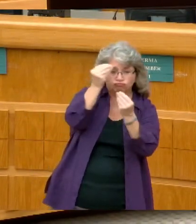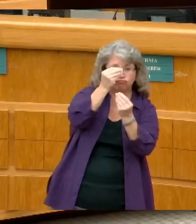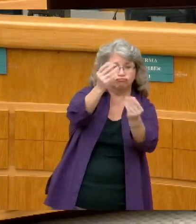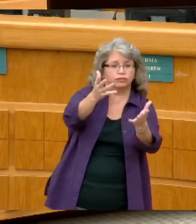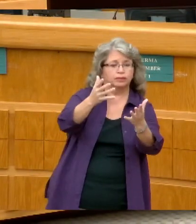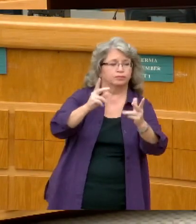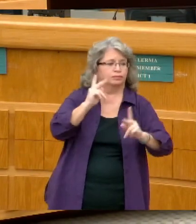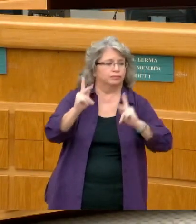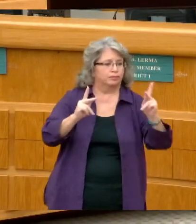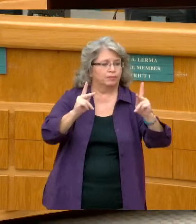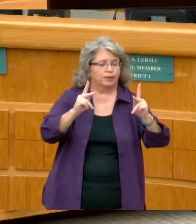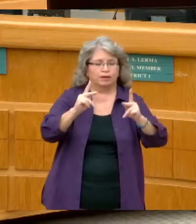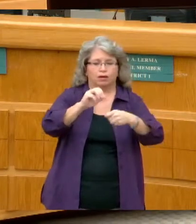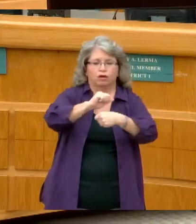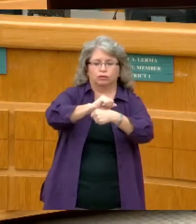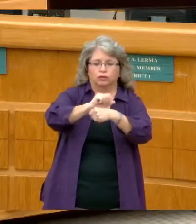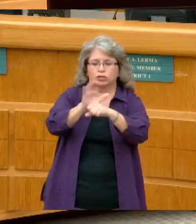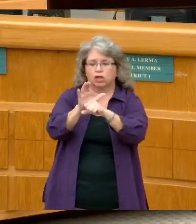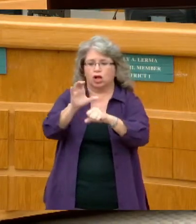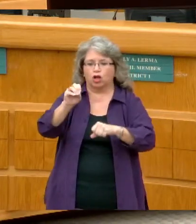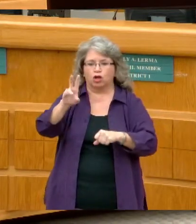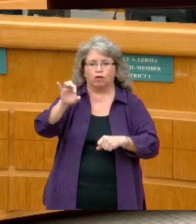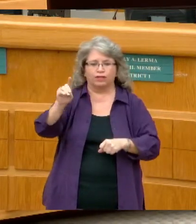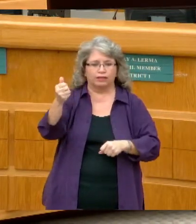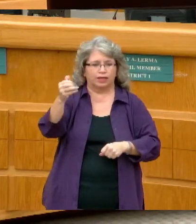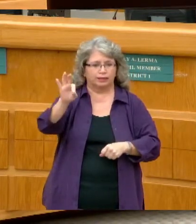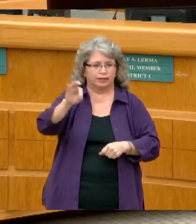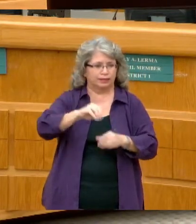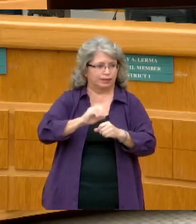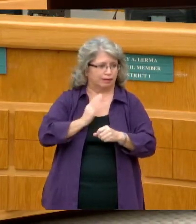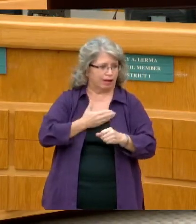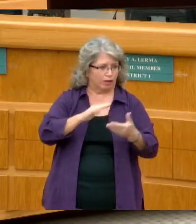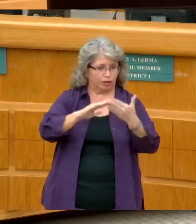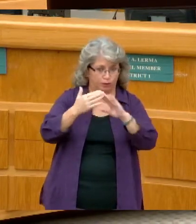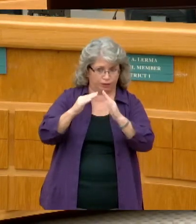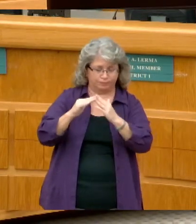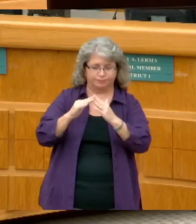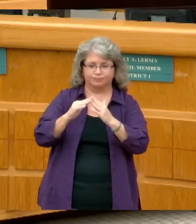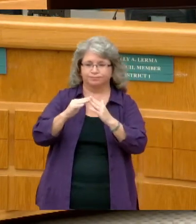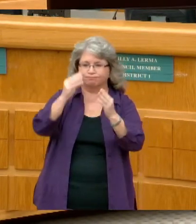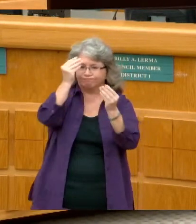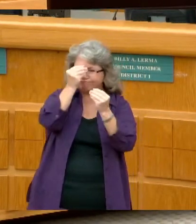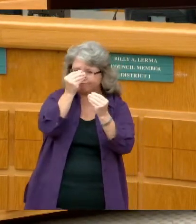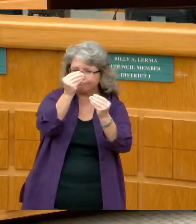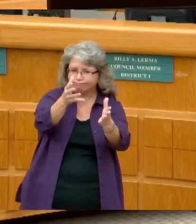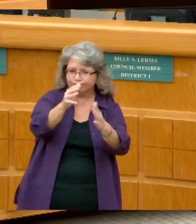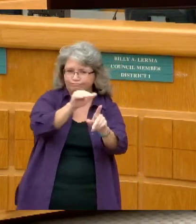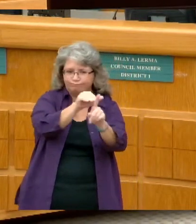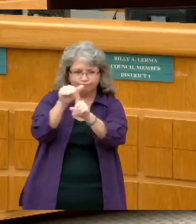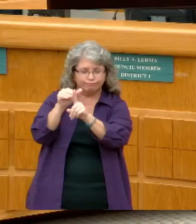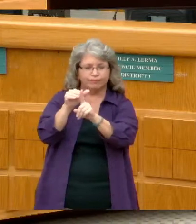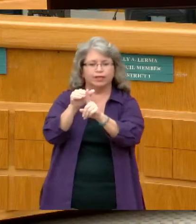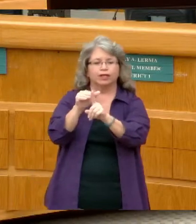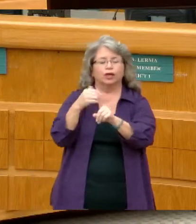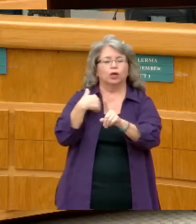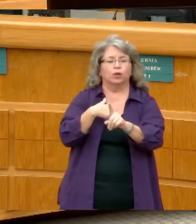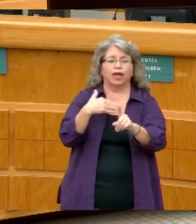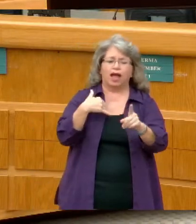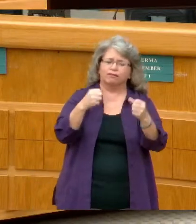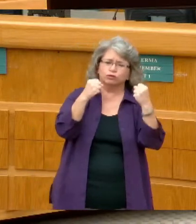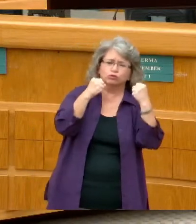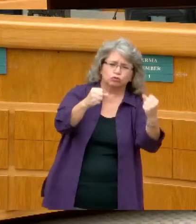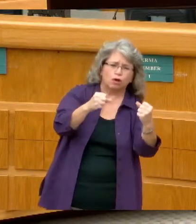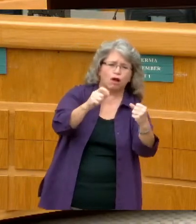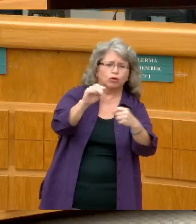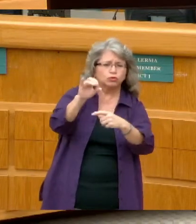on COVID-19 in our community. I want to remind our listeners and viewers today that we have powerful tools to